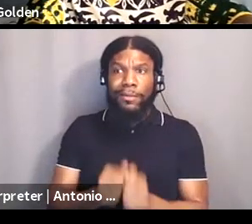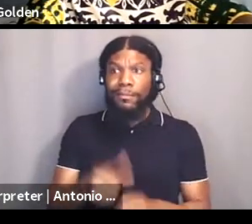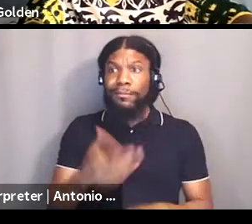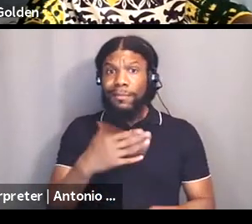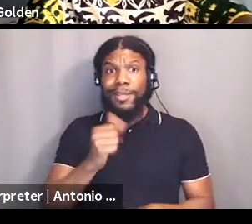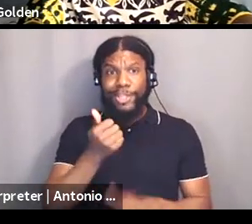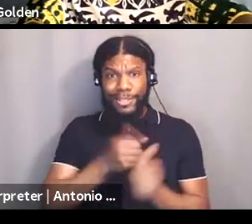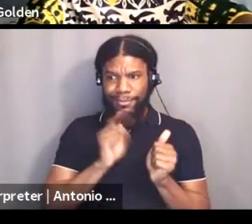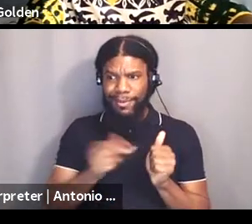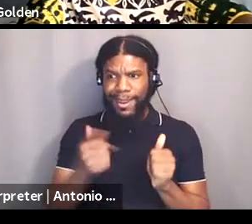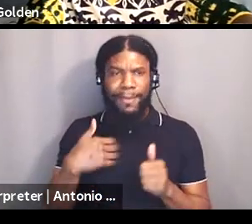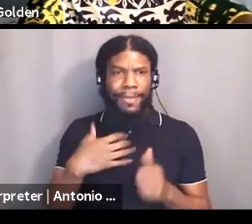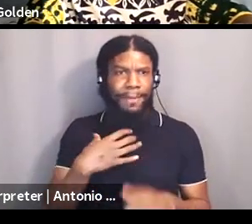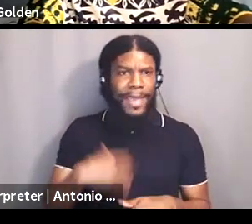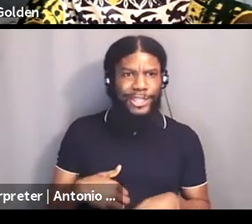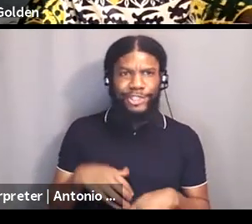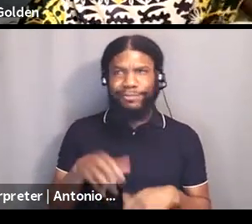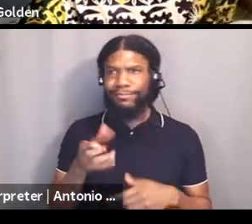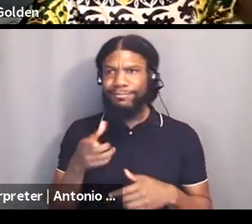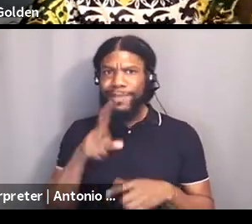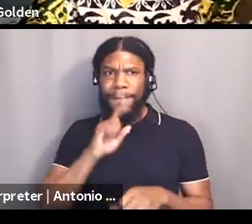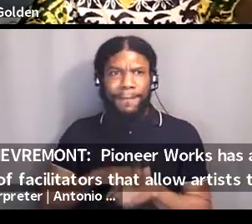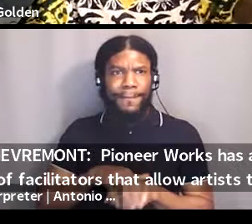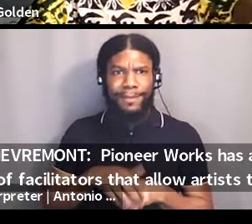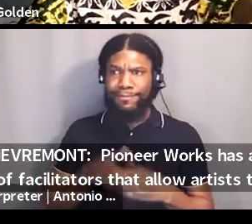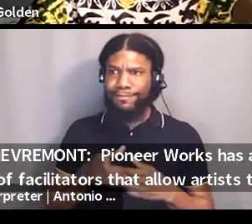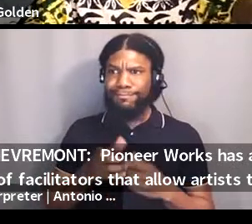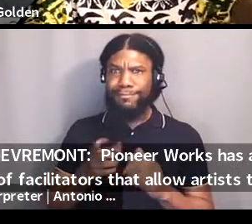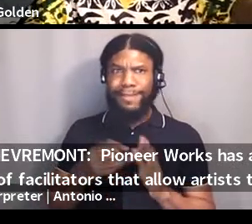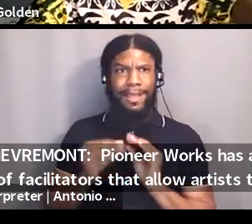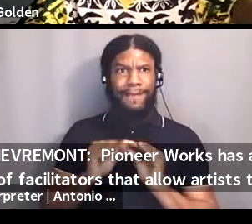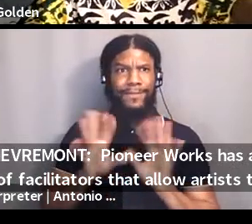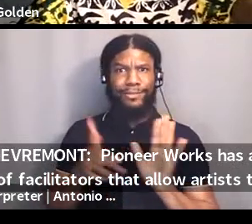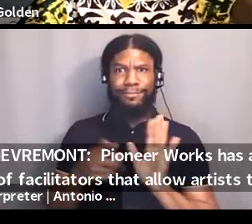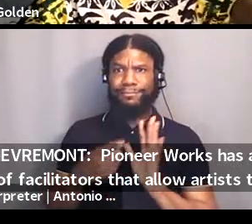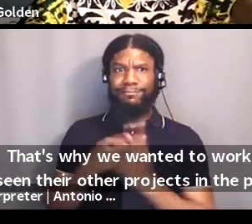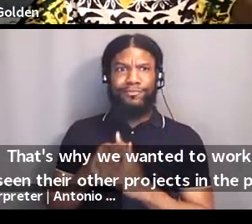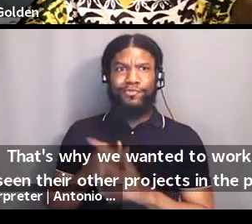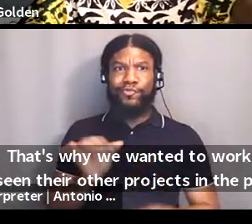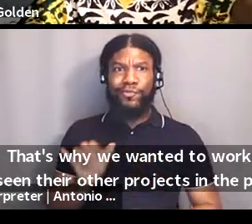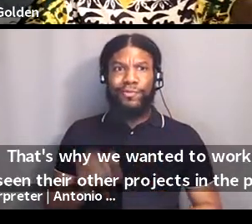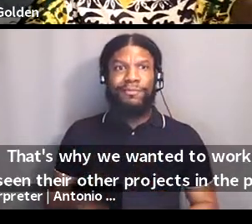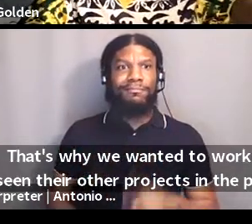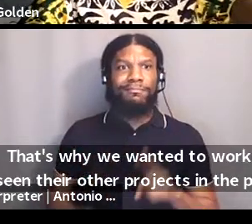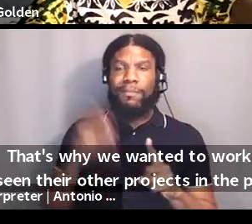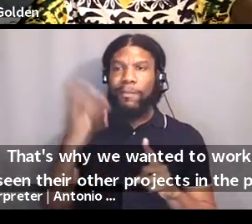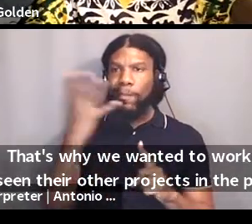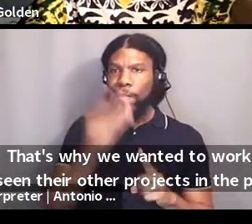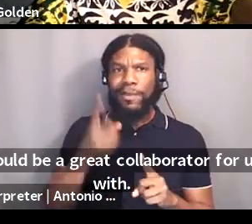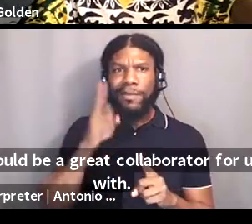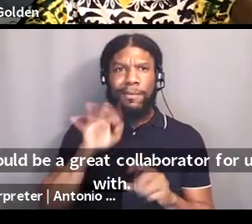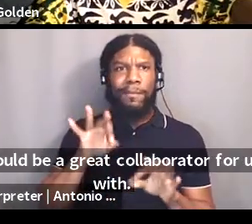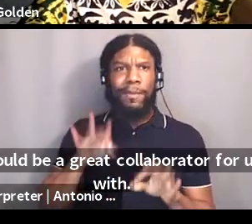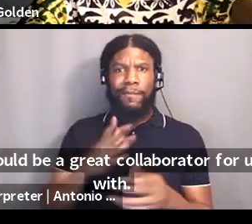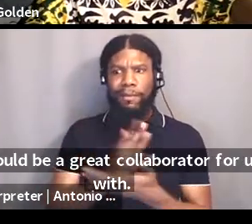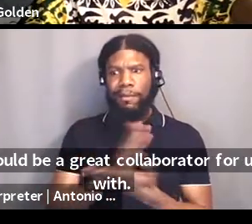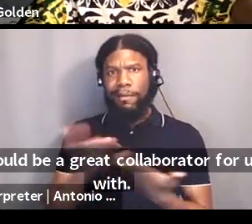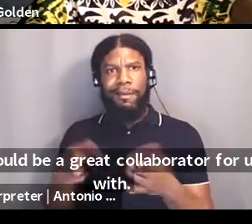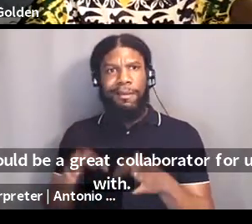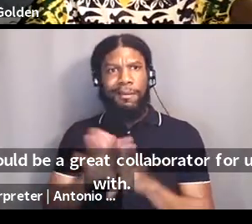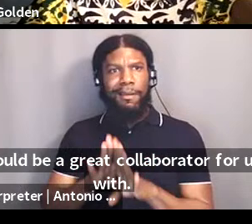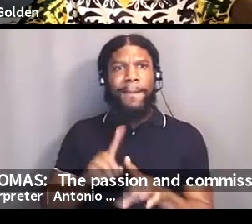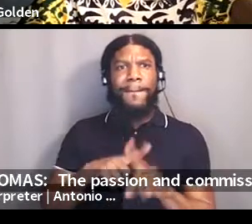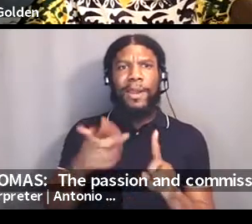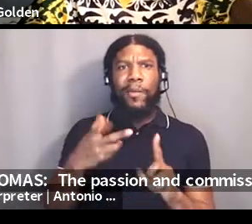Thank you so much. I think that's a really beautiful way of wrapping up this program. I'm going to reread the quote that Abigail said, great.